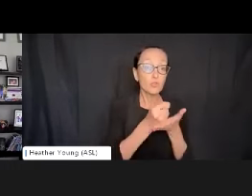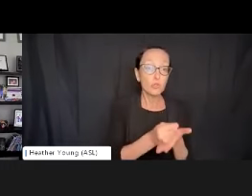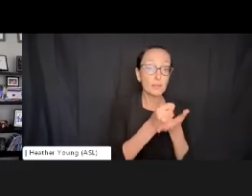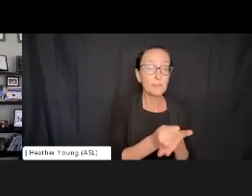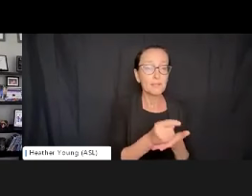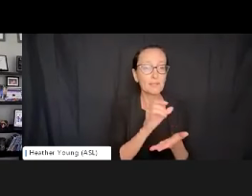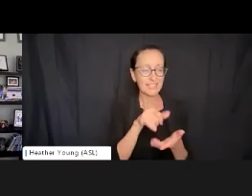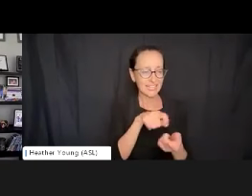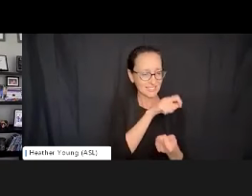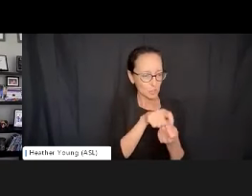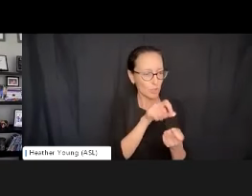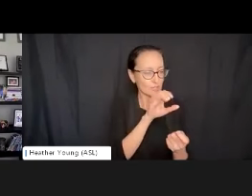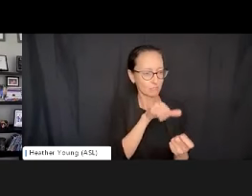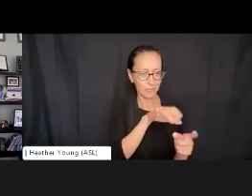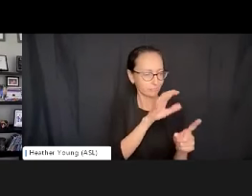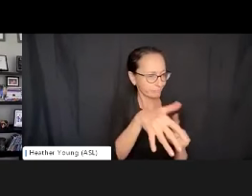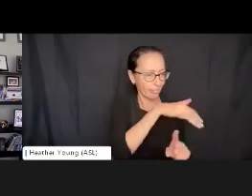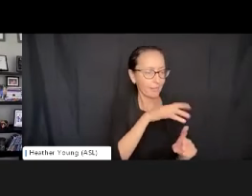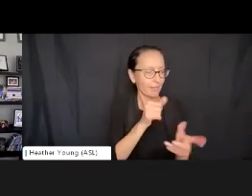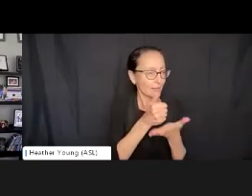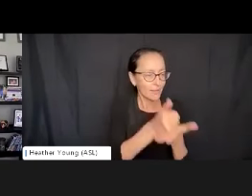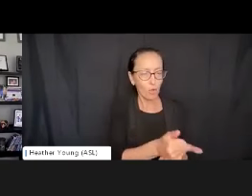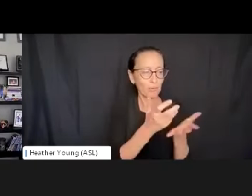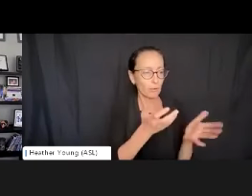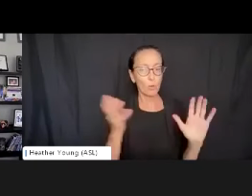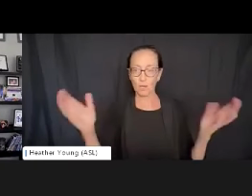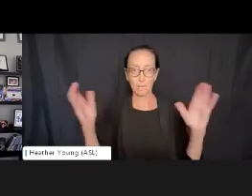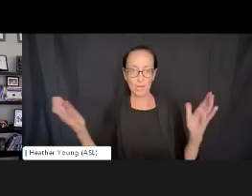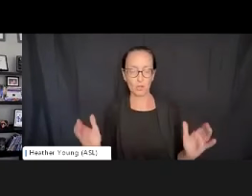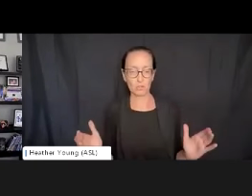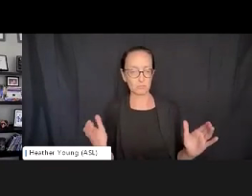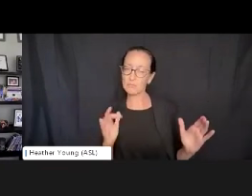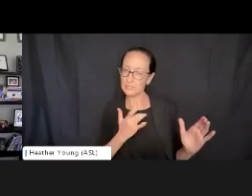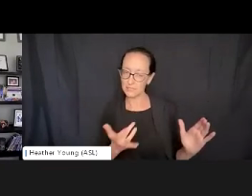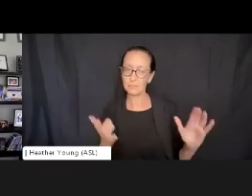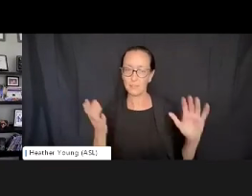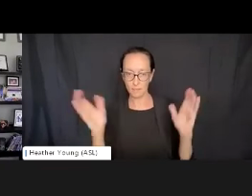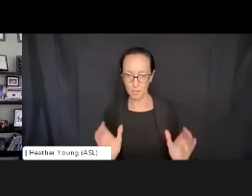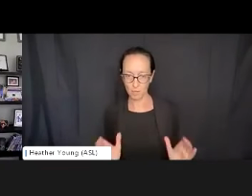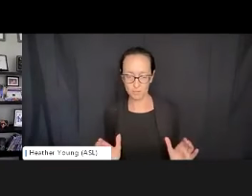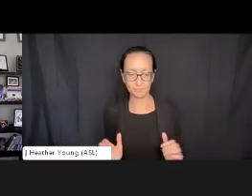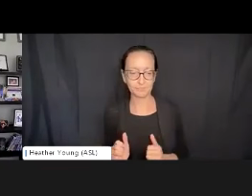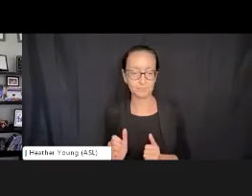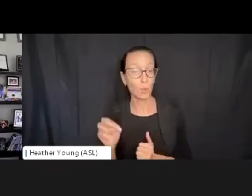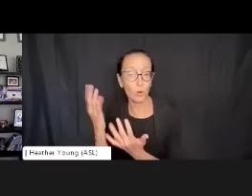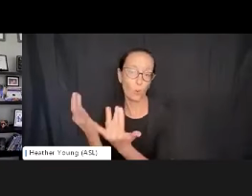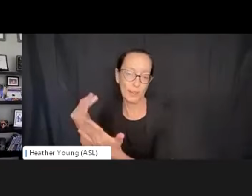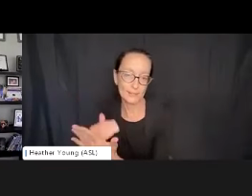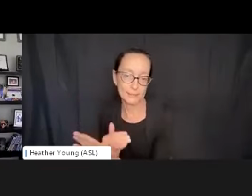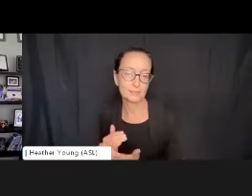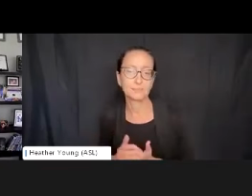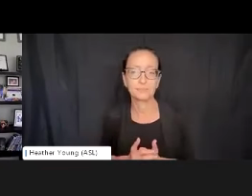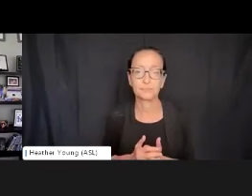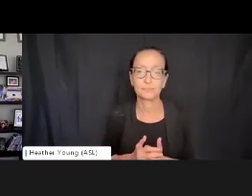you're interested in with the other type of intervention or wait list. And why does this matter? Why should we care